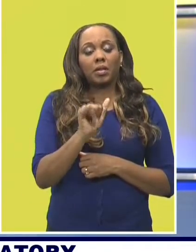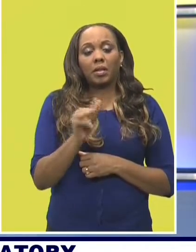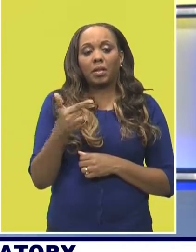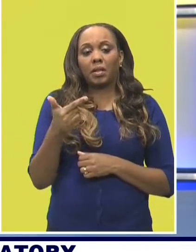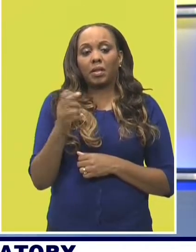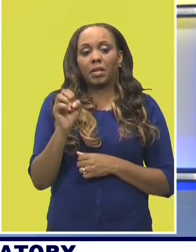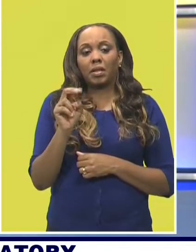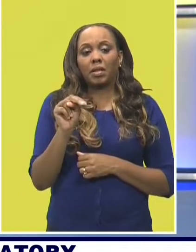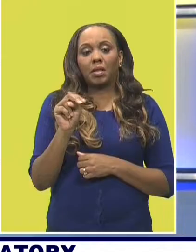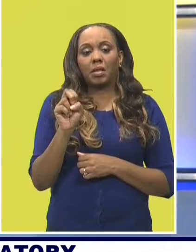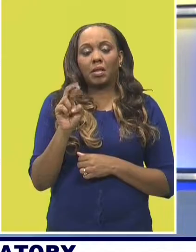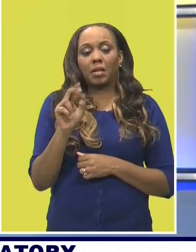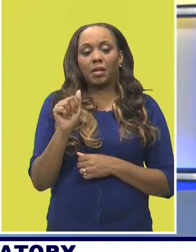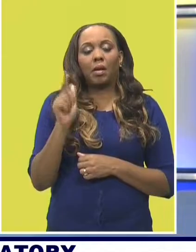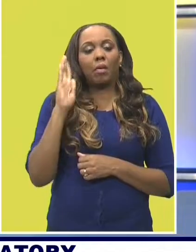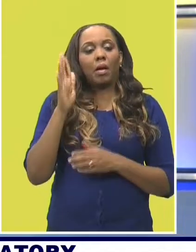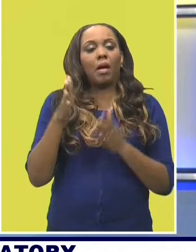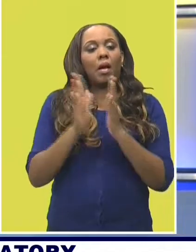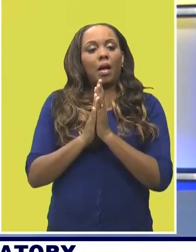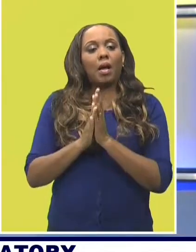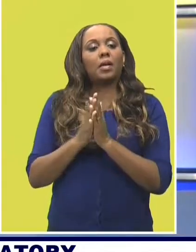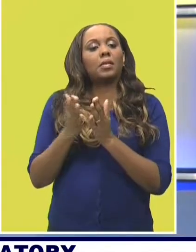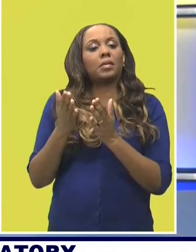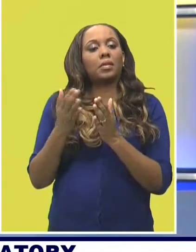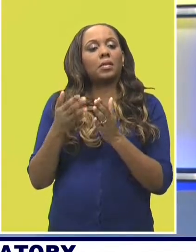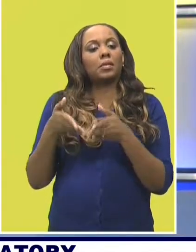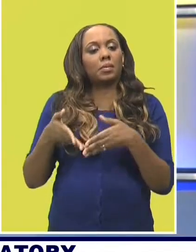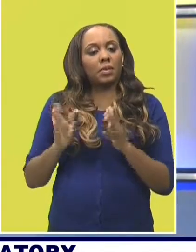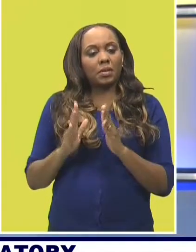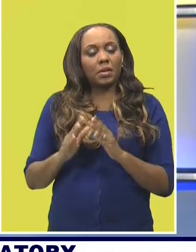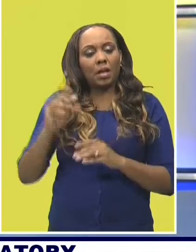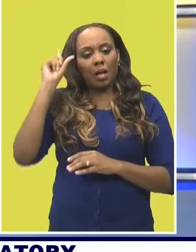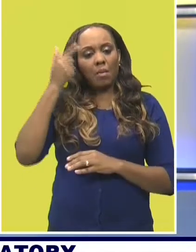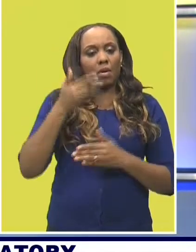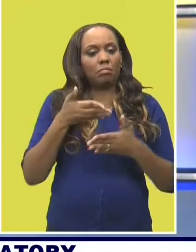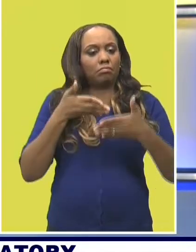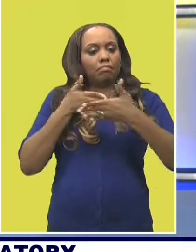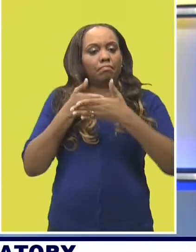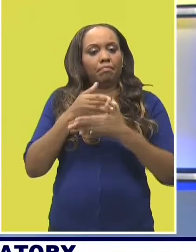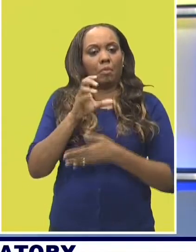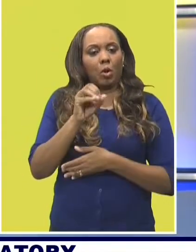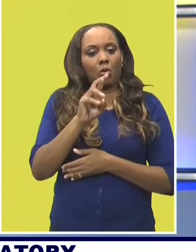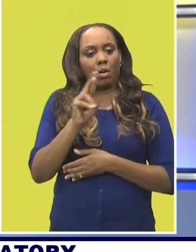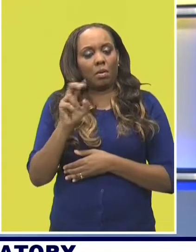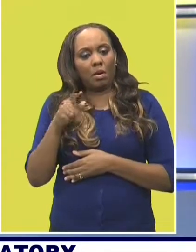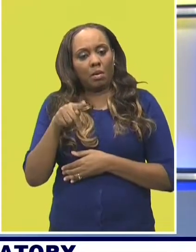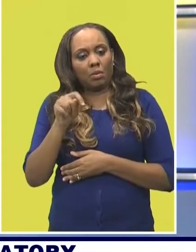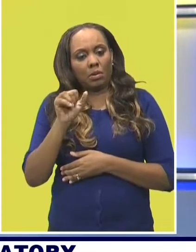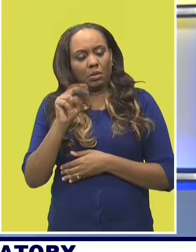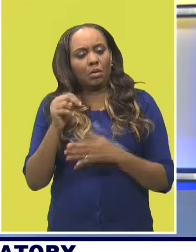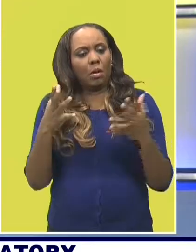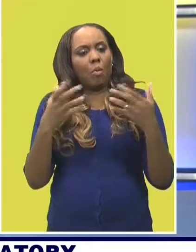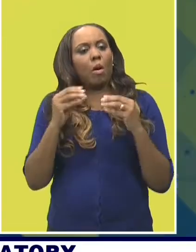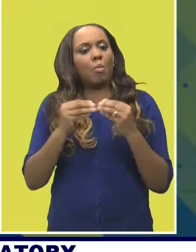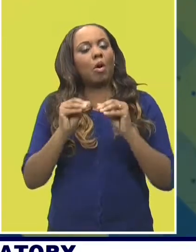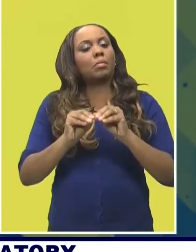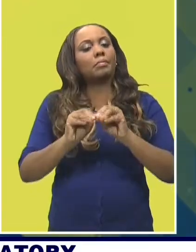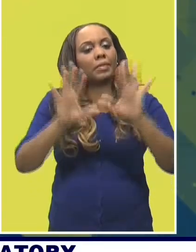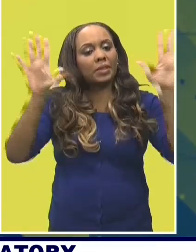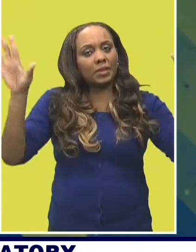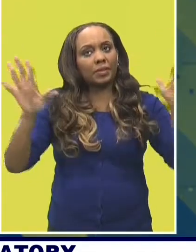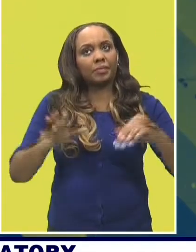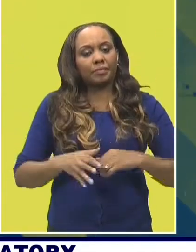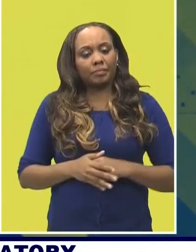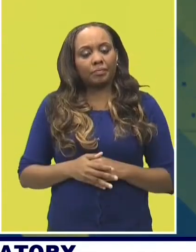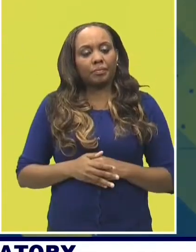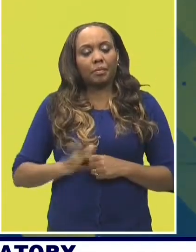he reiterates government maintains its stance against corruption and is committed to transparency. The Barbados Labour